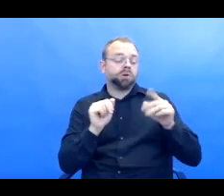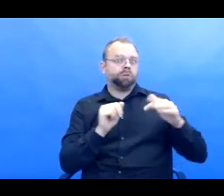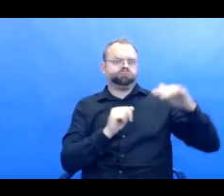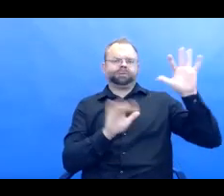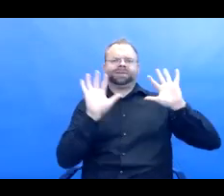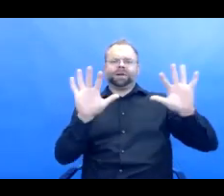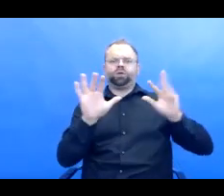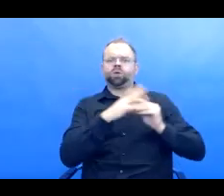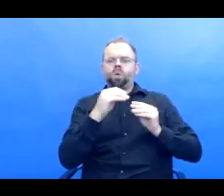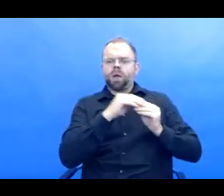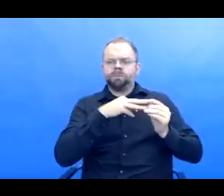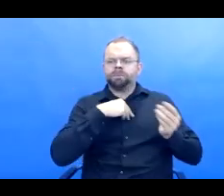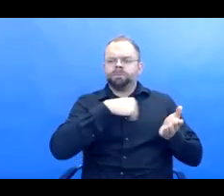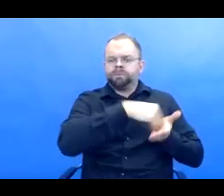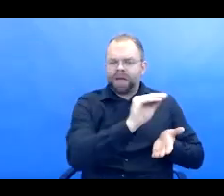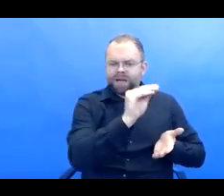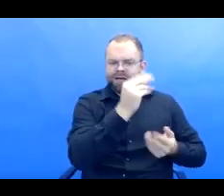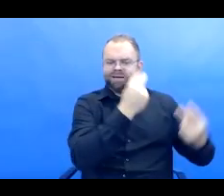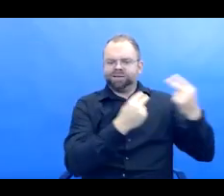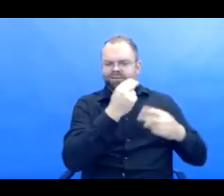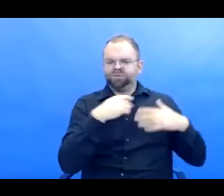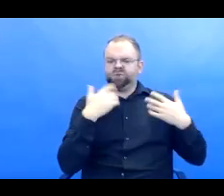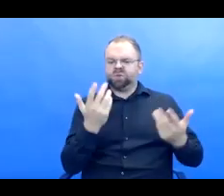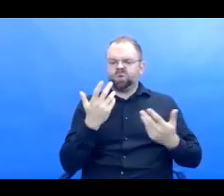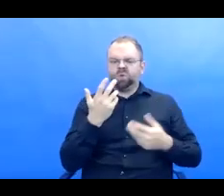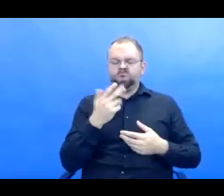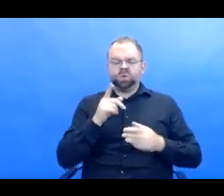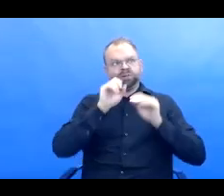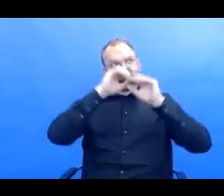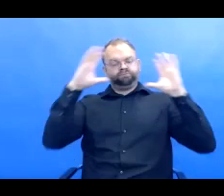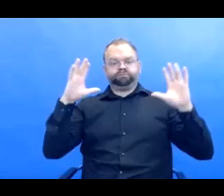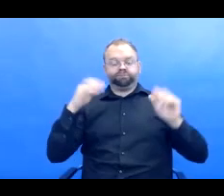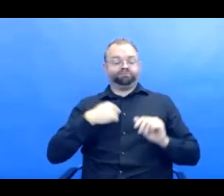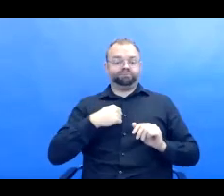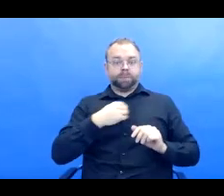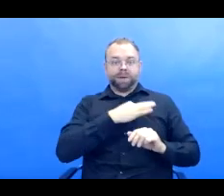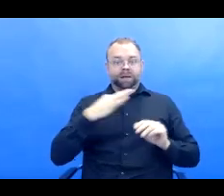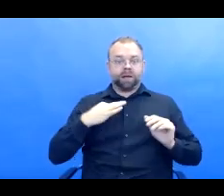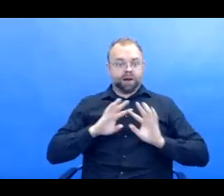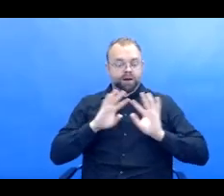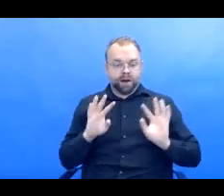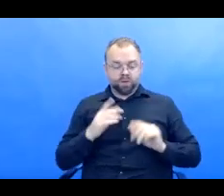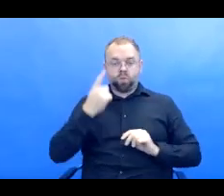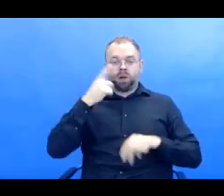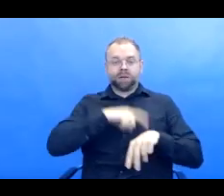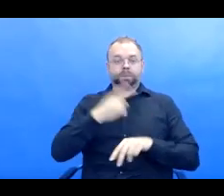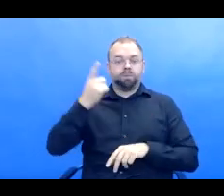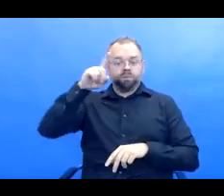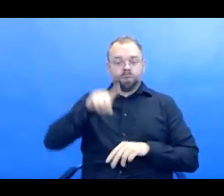for the medical board, but most importantly, it's quite a huge barrier in terms of persons with disabilities